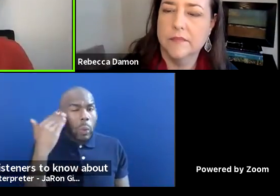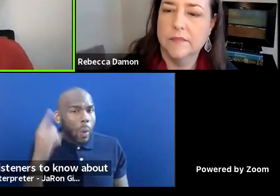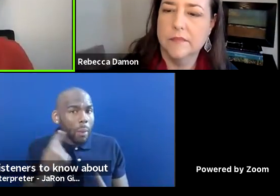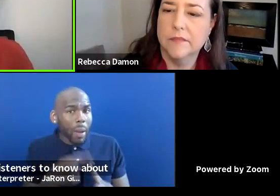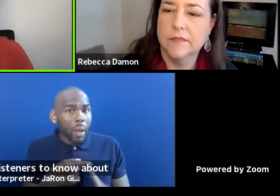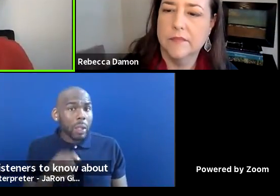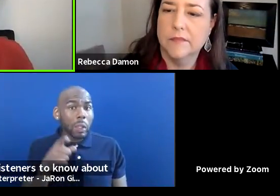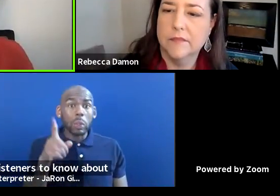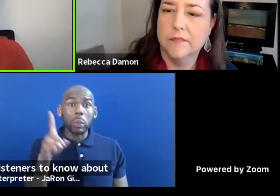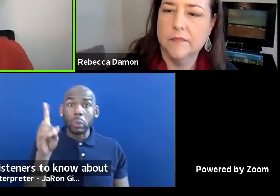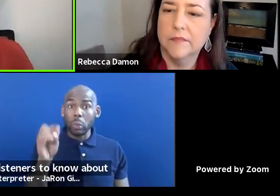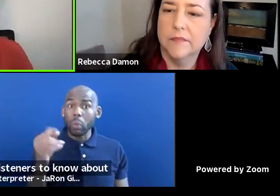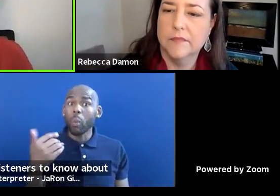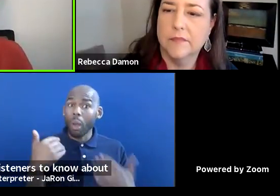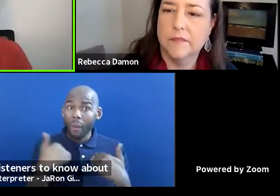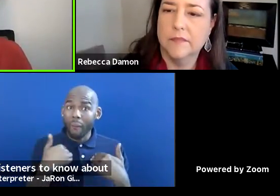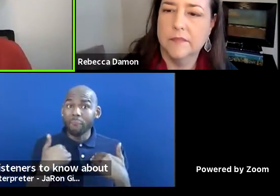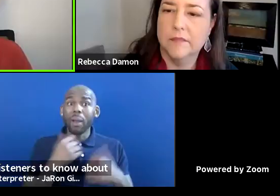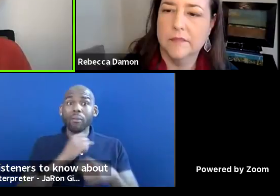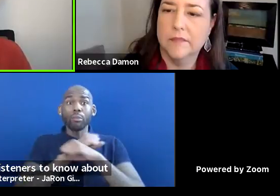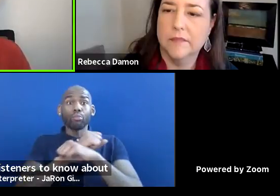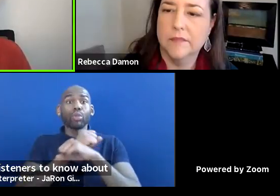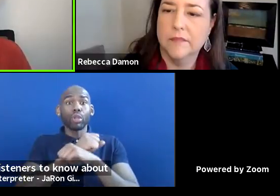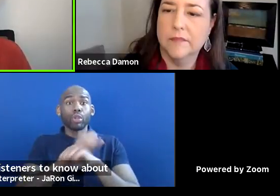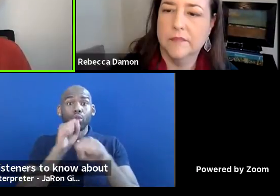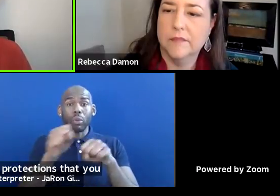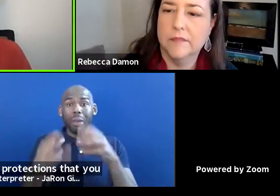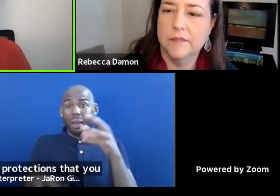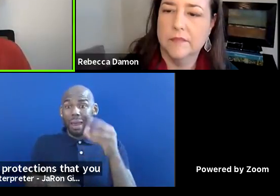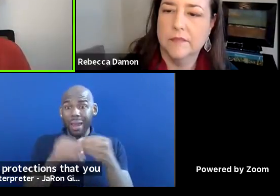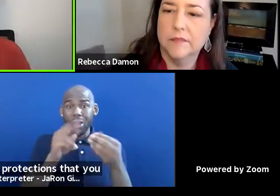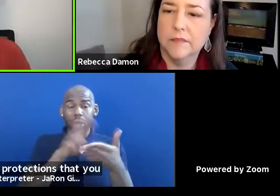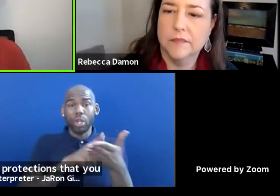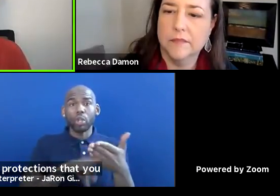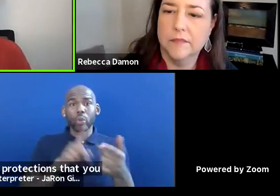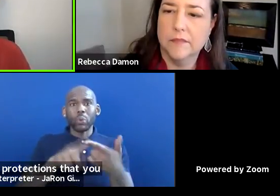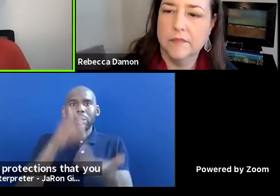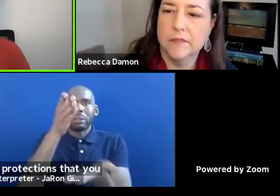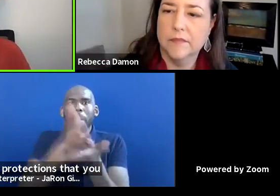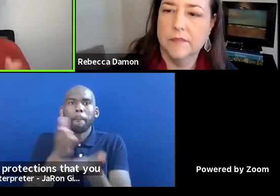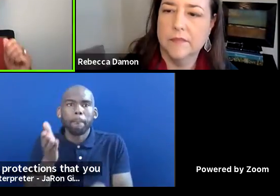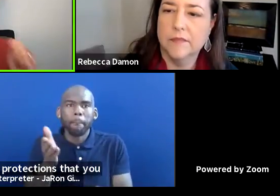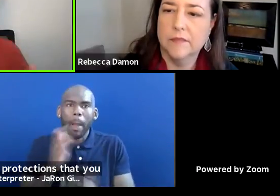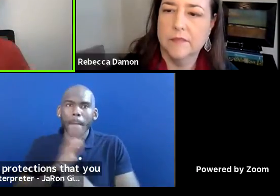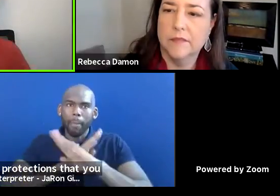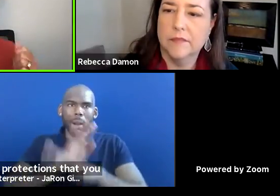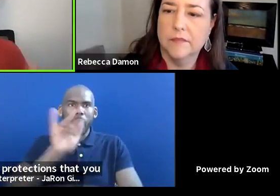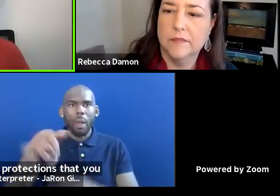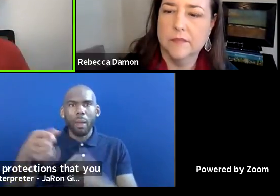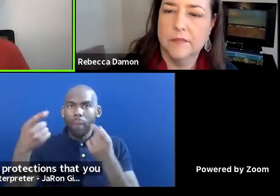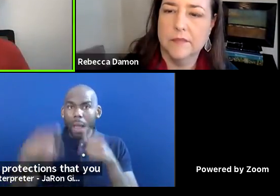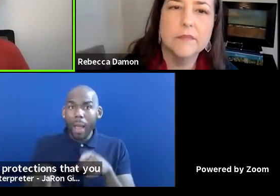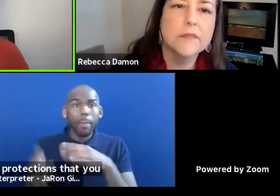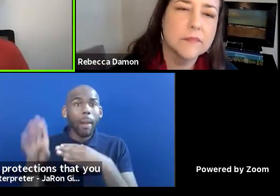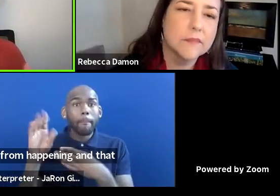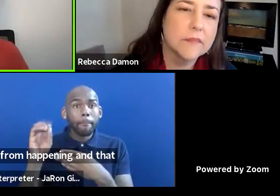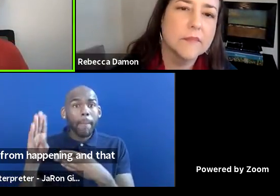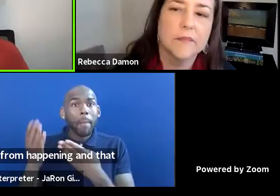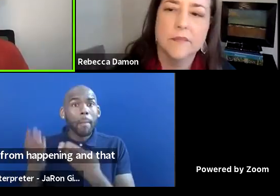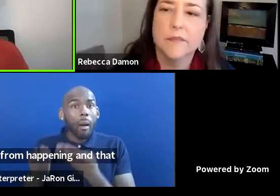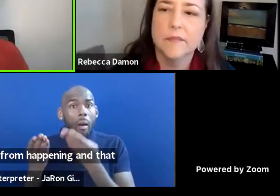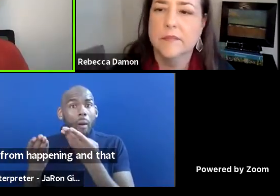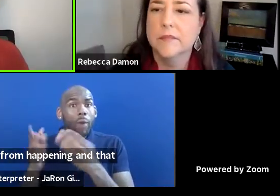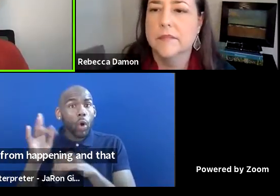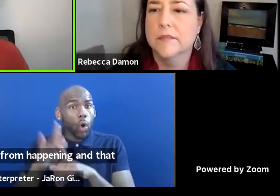that there are protections you can put into your contract to stop that from happening. And that's when Bob offered earlier, if you get